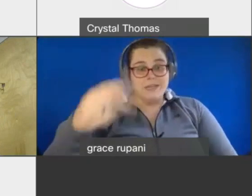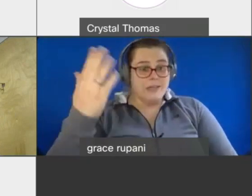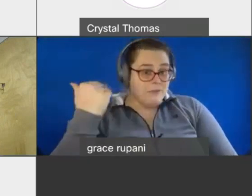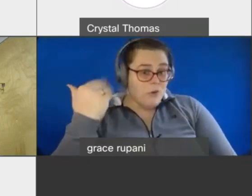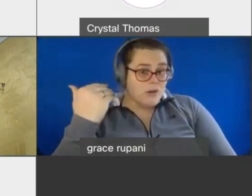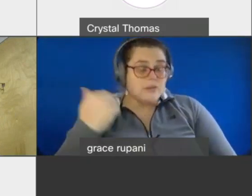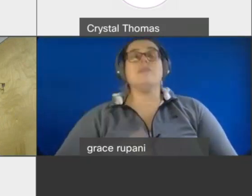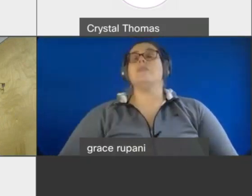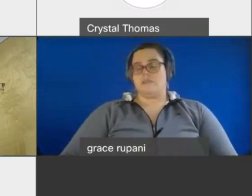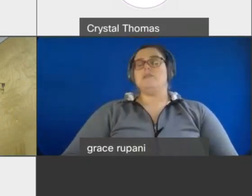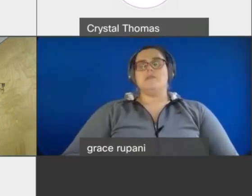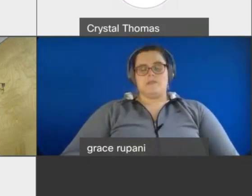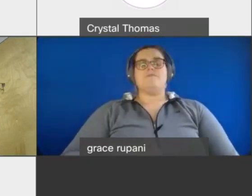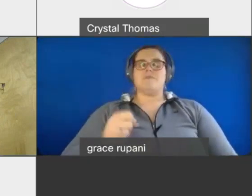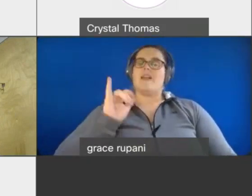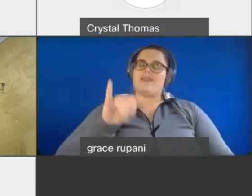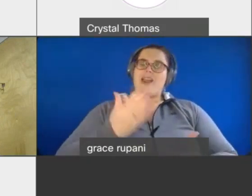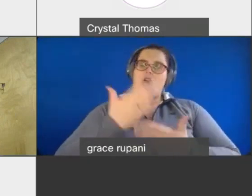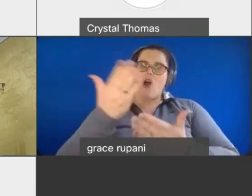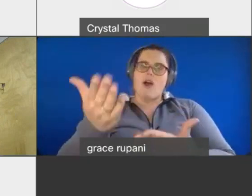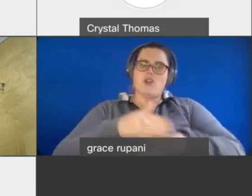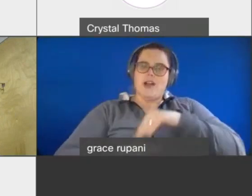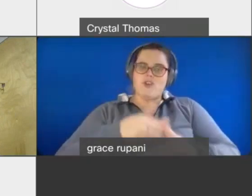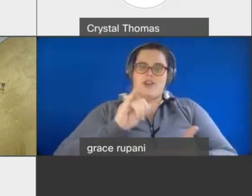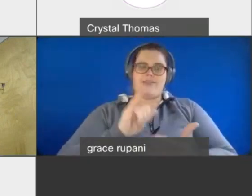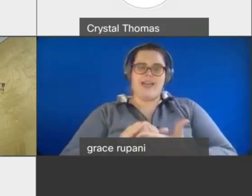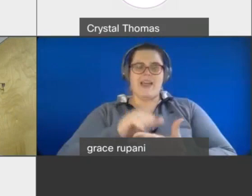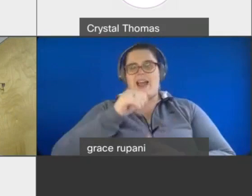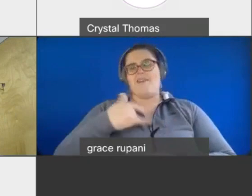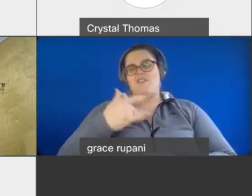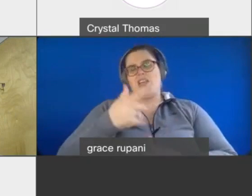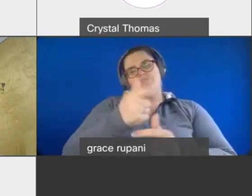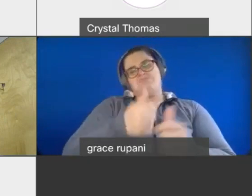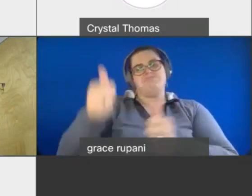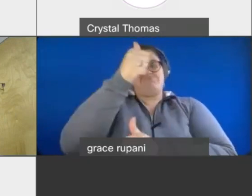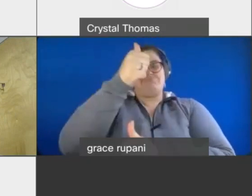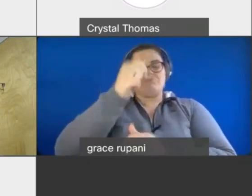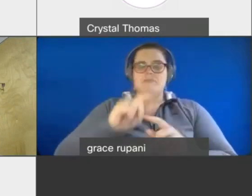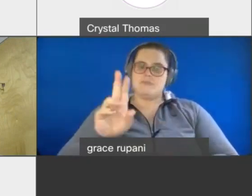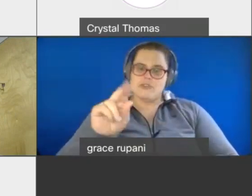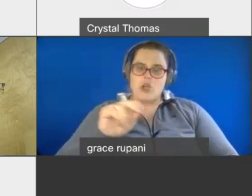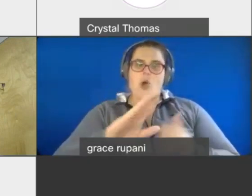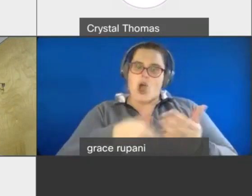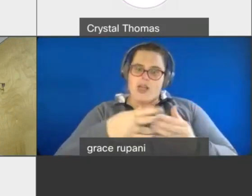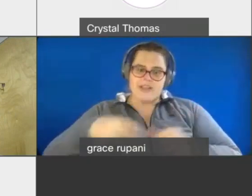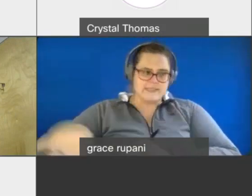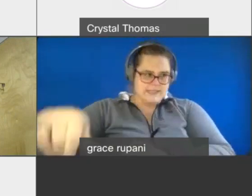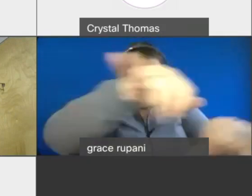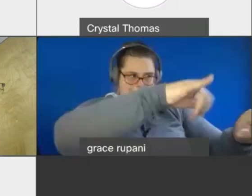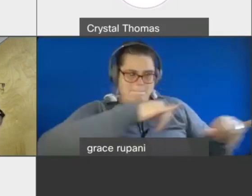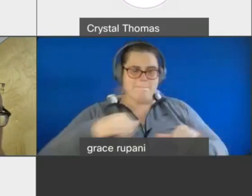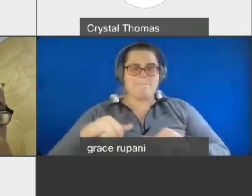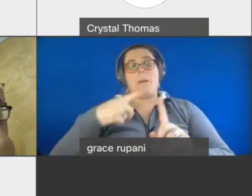that our struggle is not isolated. We also exchanged ideas and strategies to keep afloat.